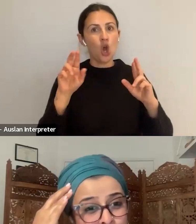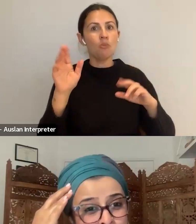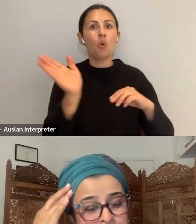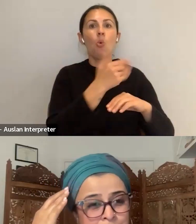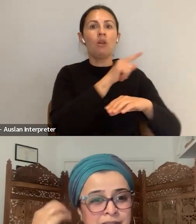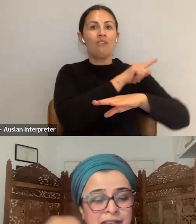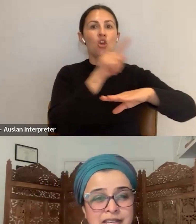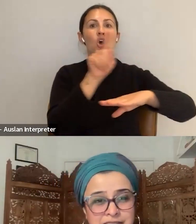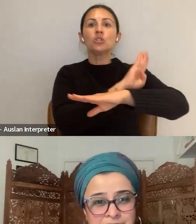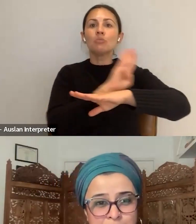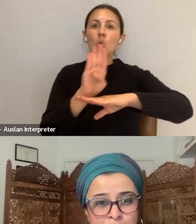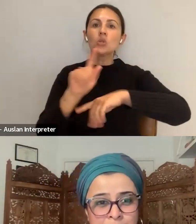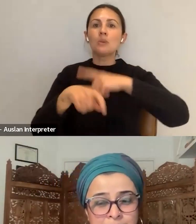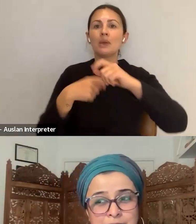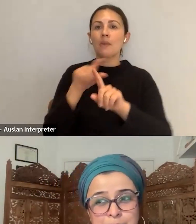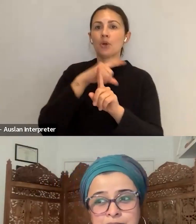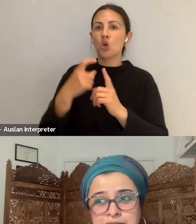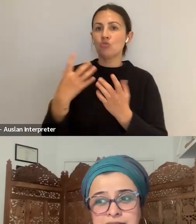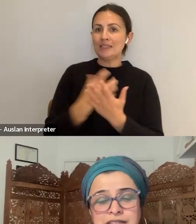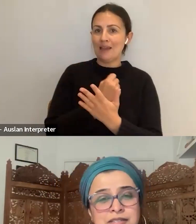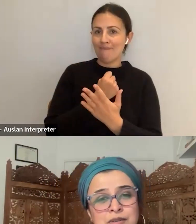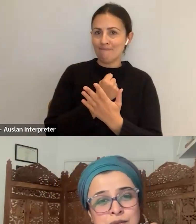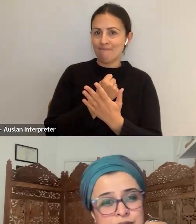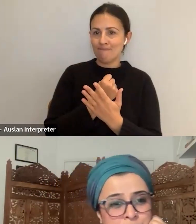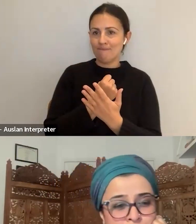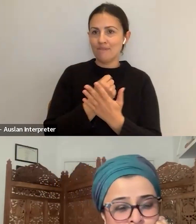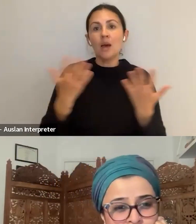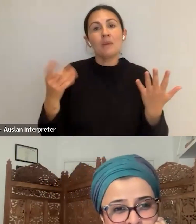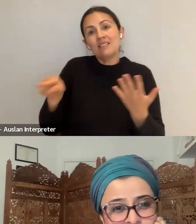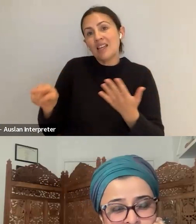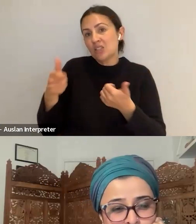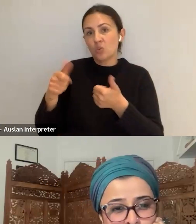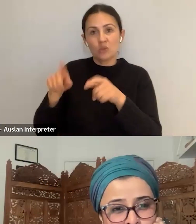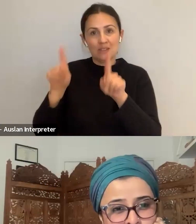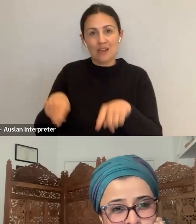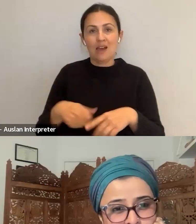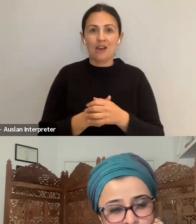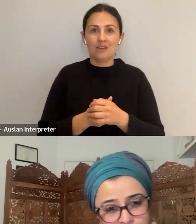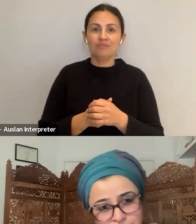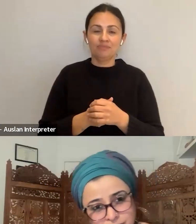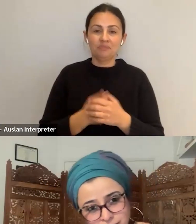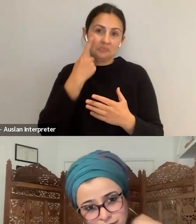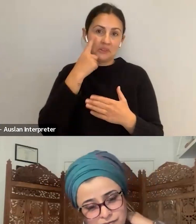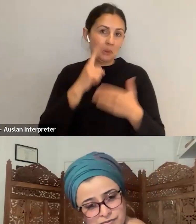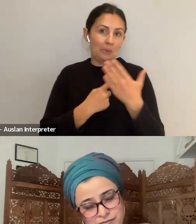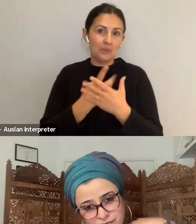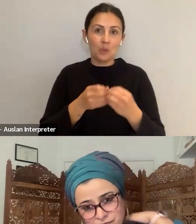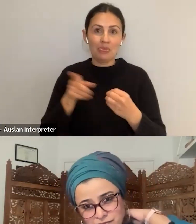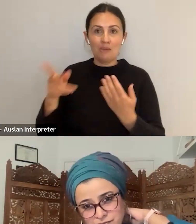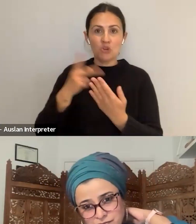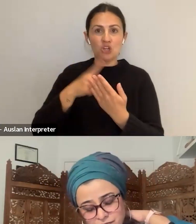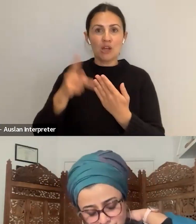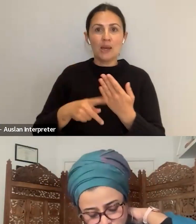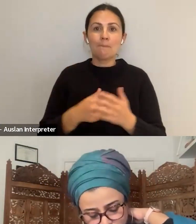safe environment at play to keep them there. But it's a new iteration. Let's see how it goes.